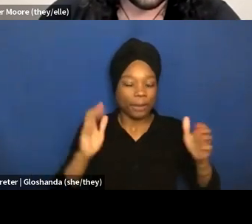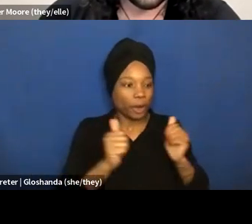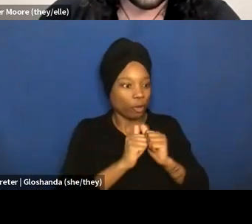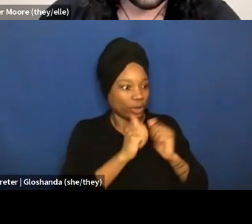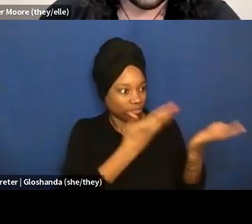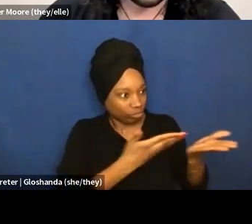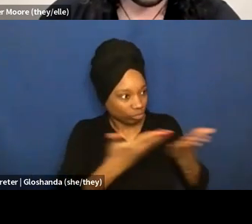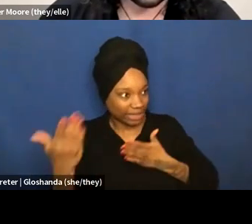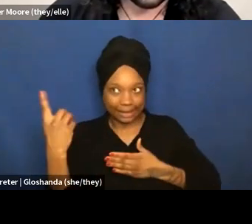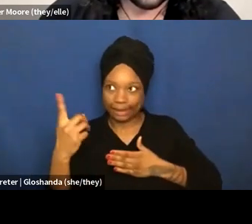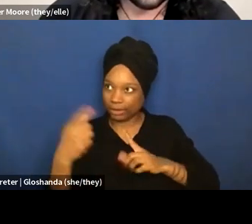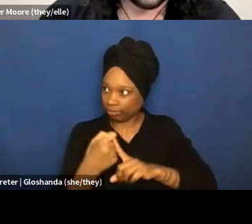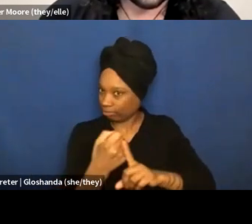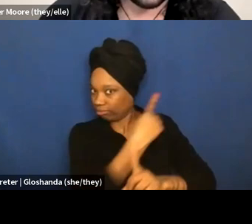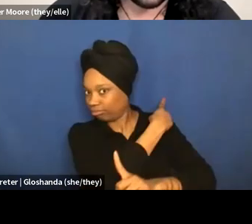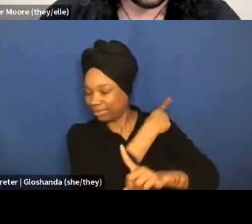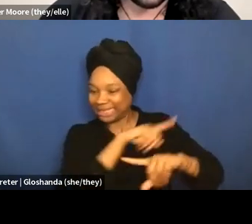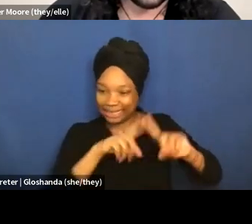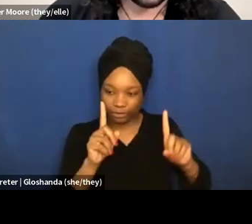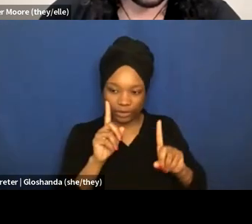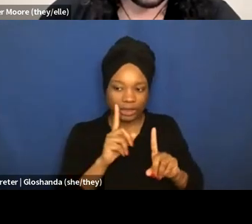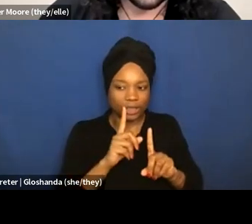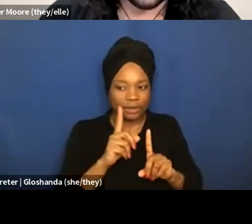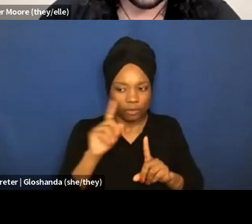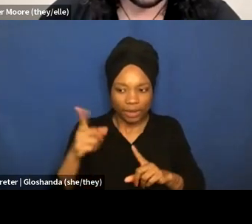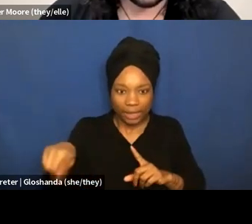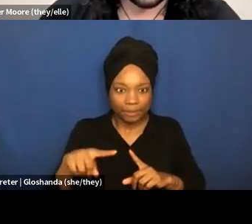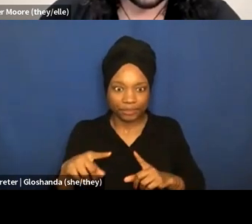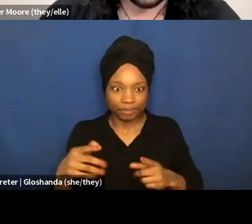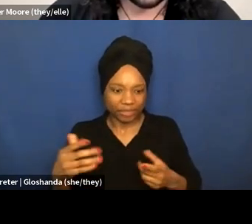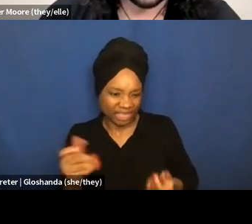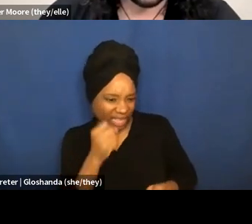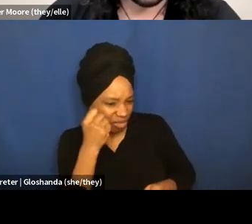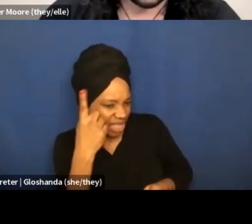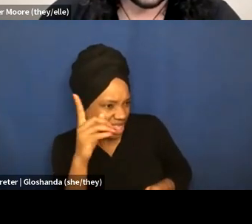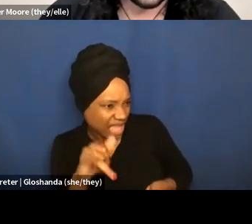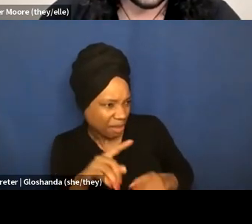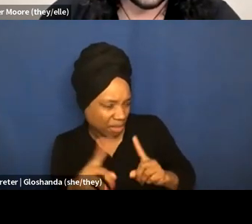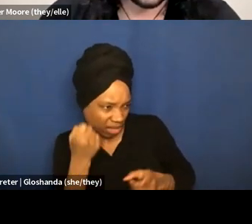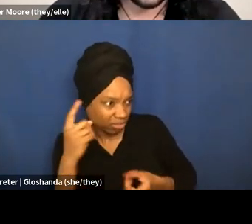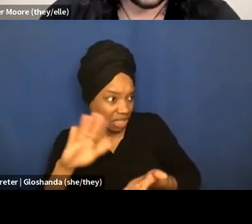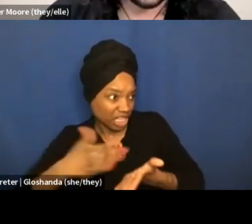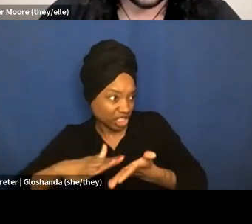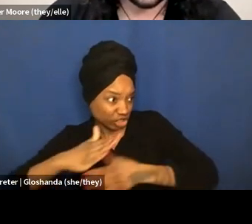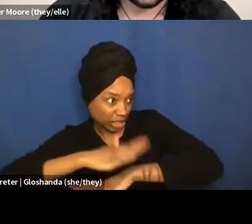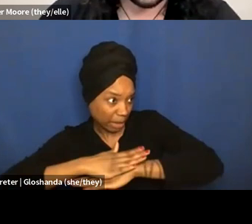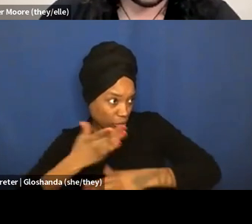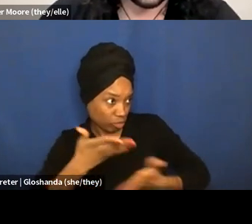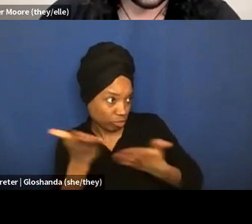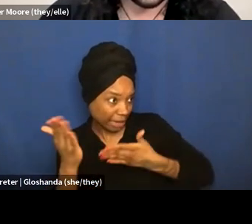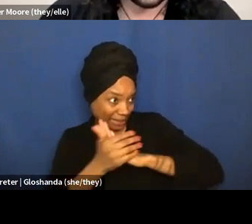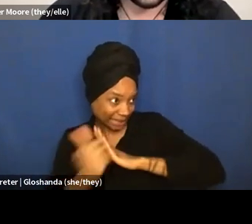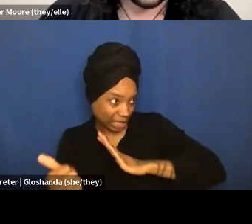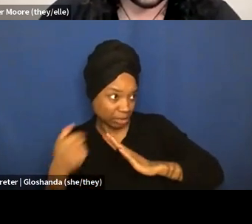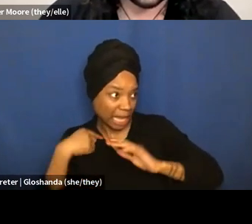to folks, right? So they're just like, I don't get this, but like, oh, I get the kitchen table because we do that. So what, you give me some skills and have a different kitchen table conversation? I can